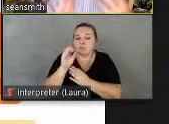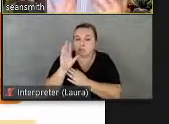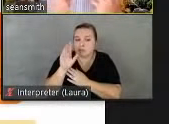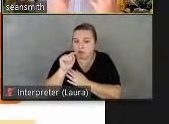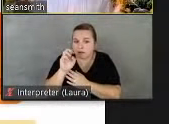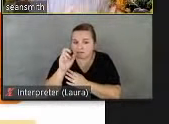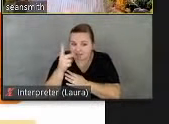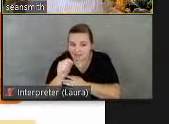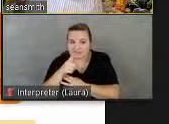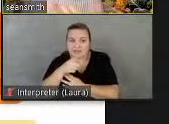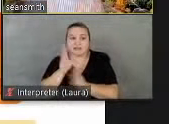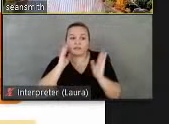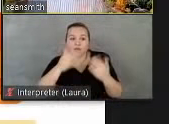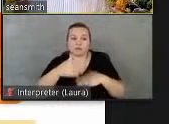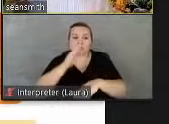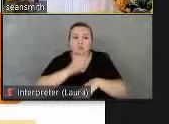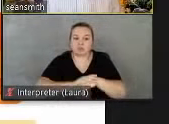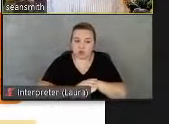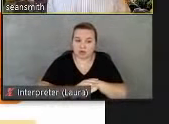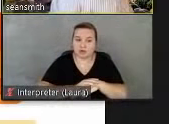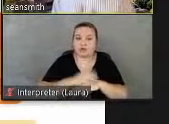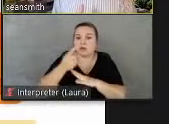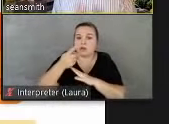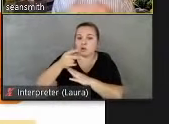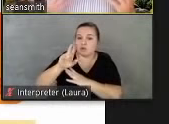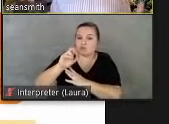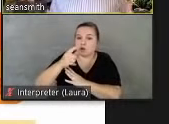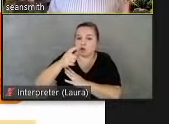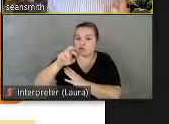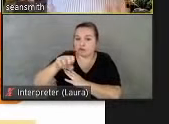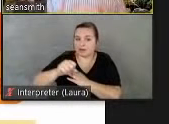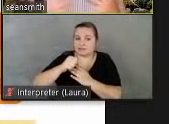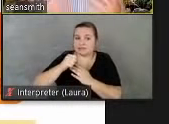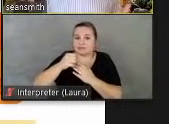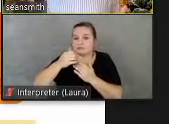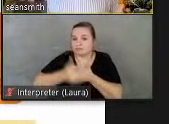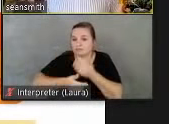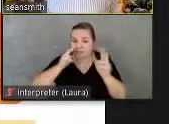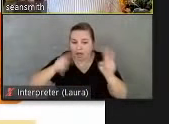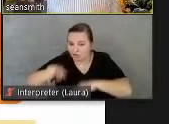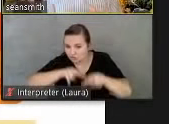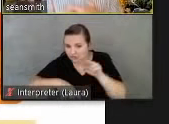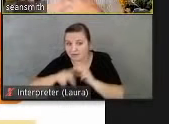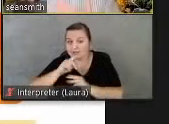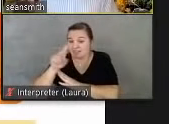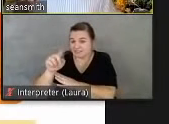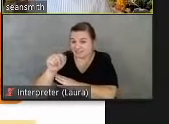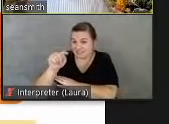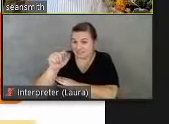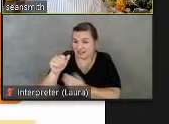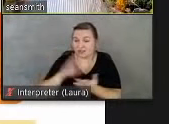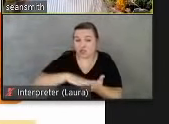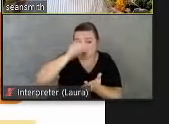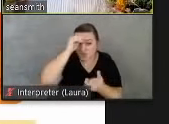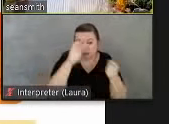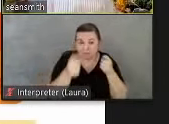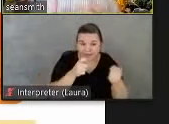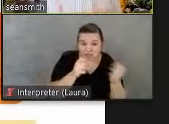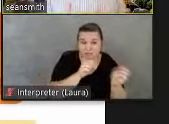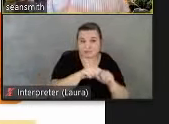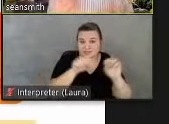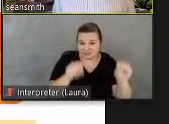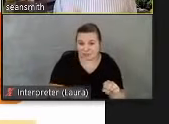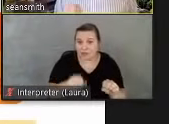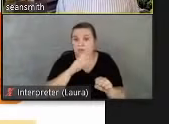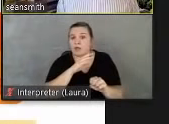so focused on curriculum-based and progress monitoring, it's data. The learning management systems and the content management systems